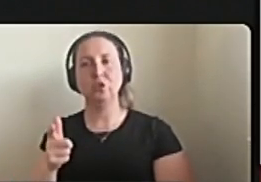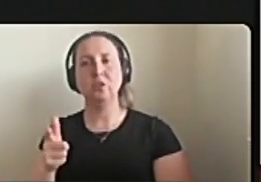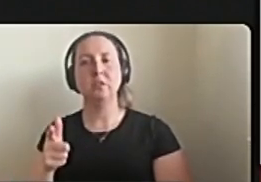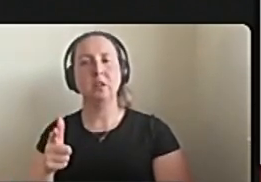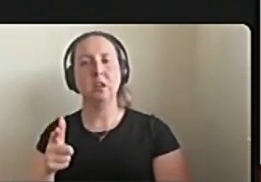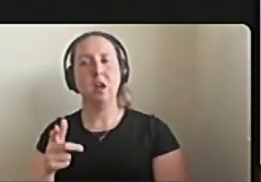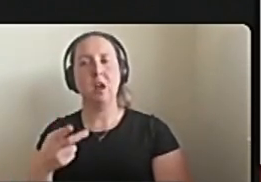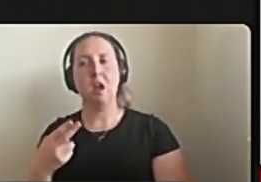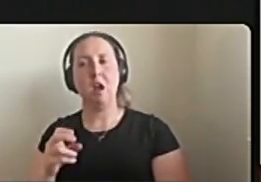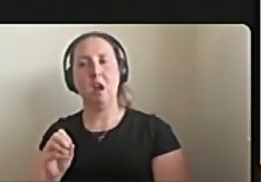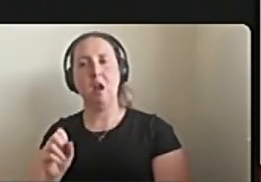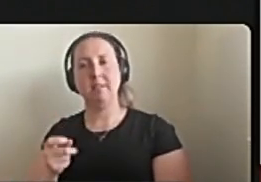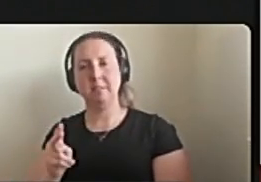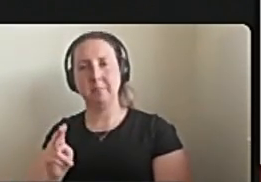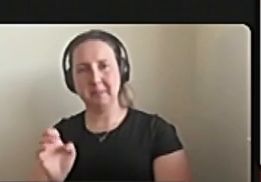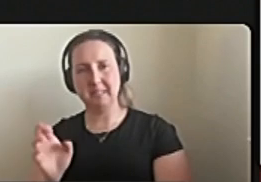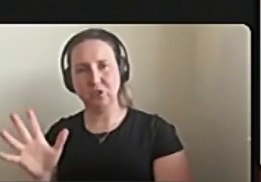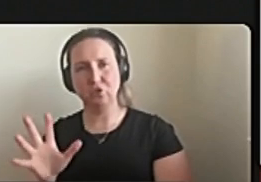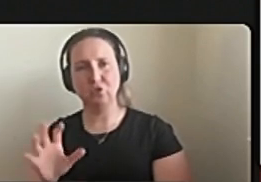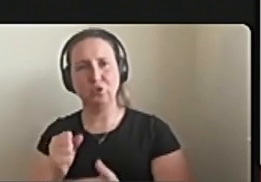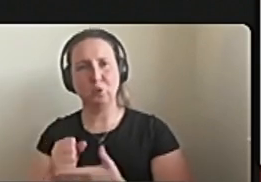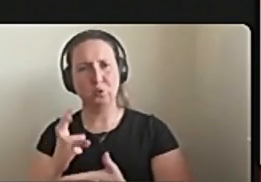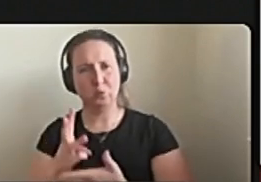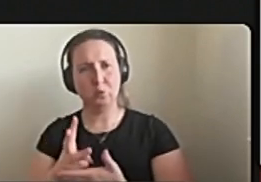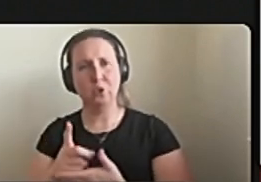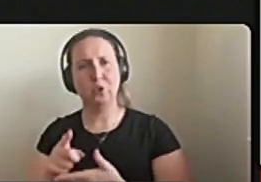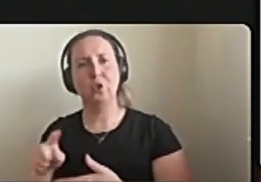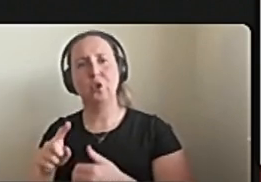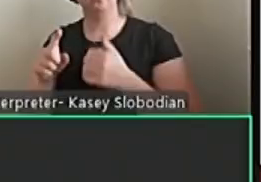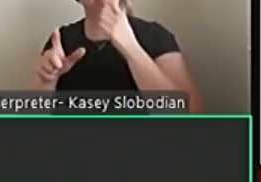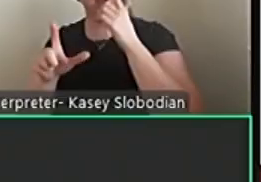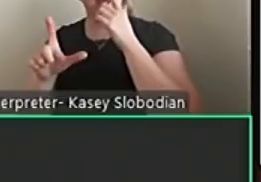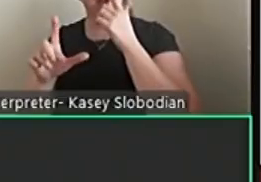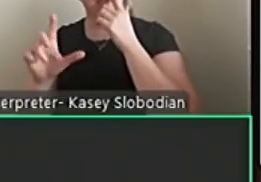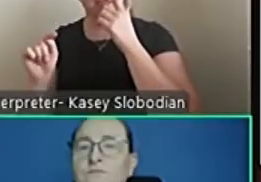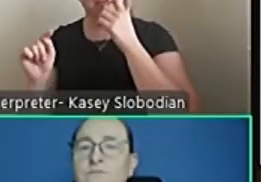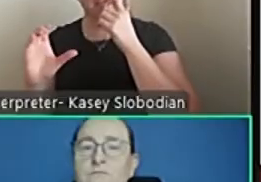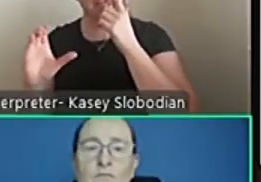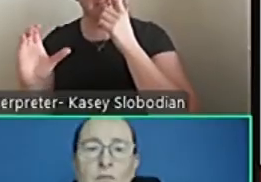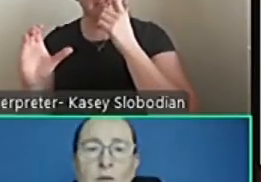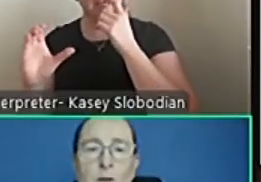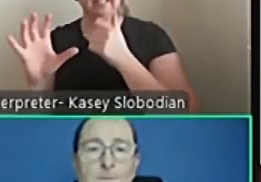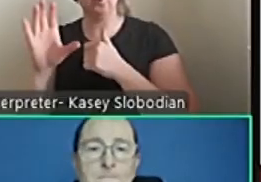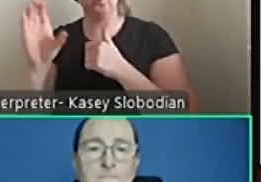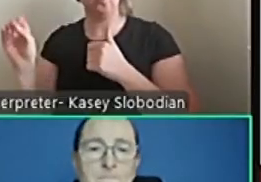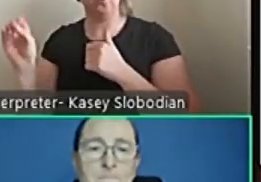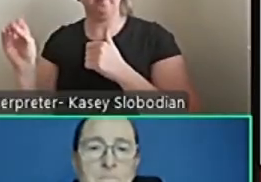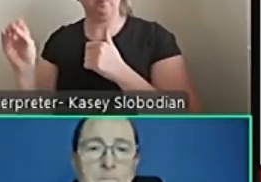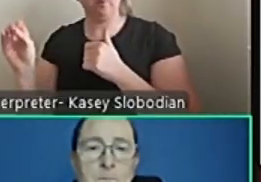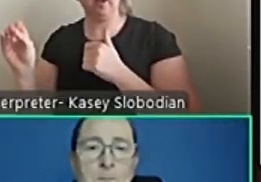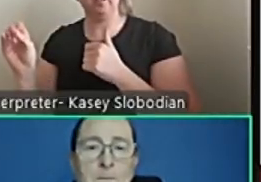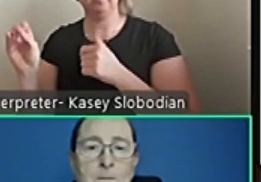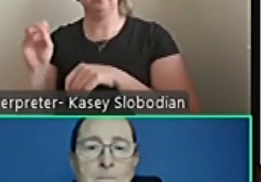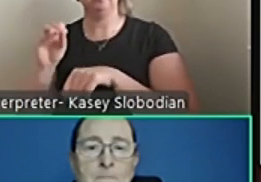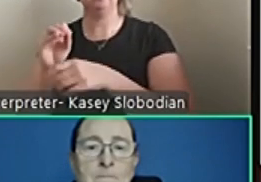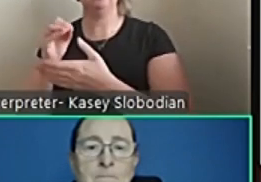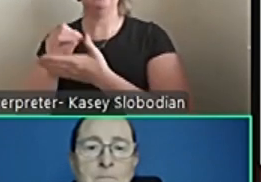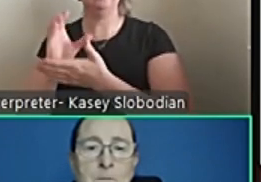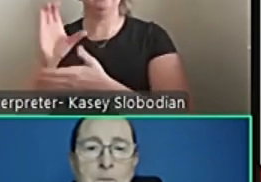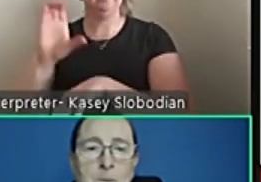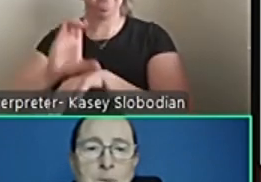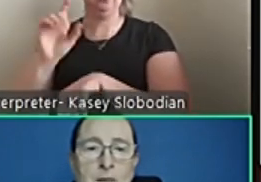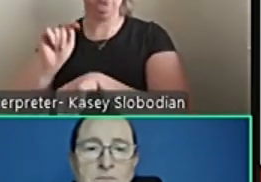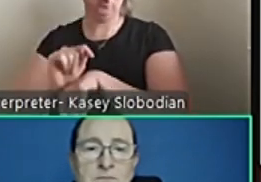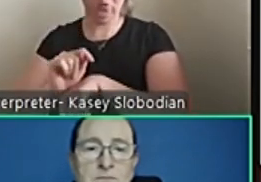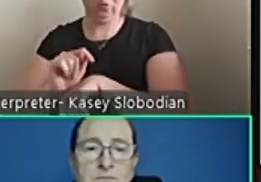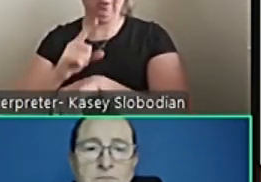a UNO Adjunct Faculty, LTC Corporate Consultant, sorry about that, for